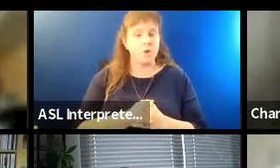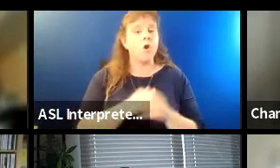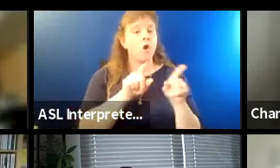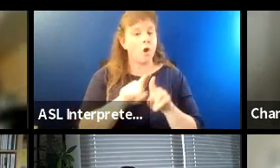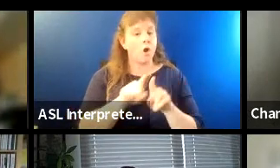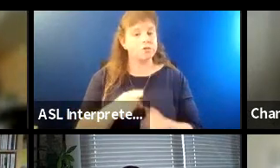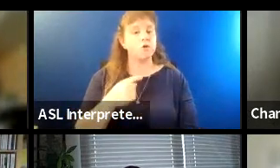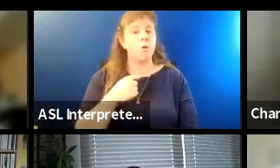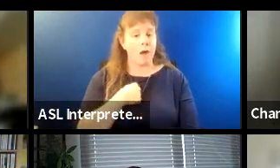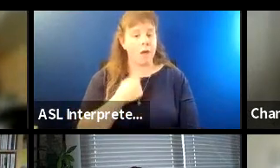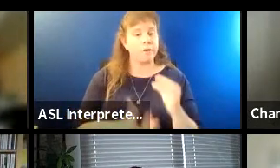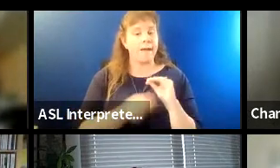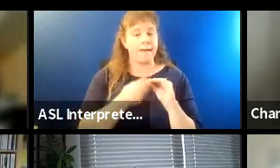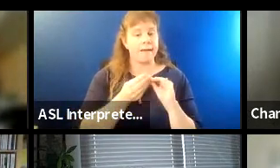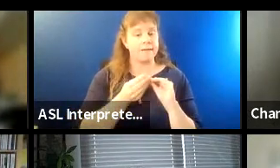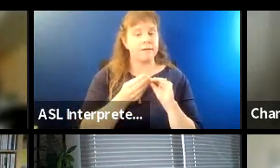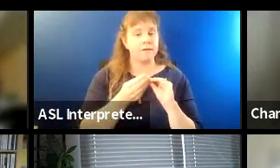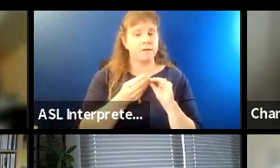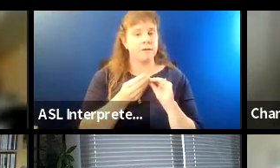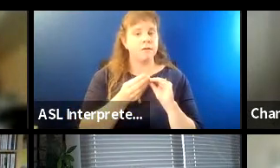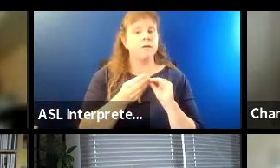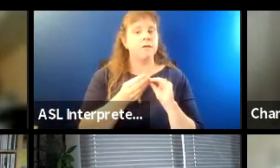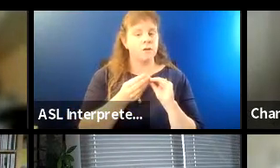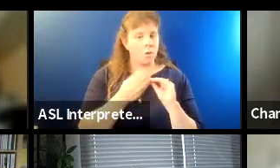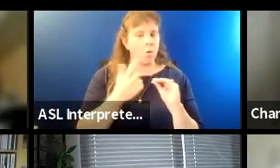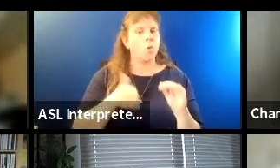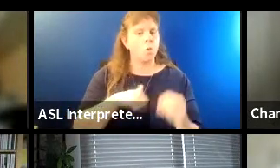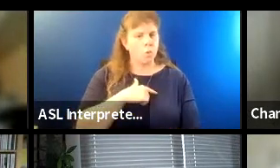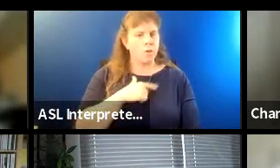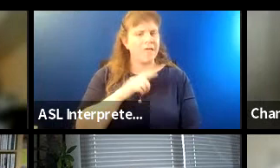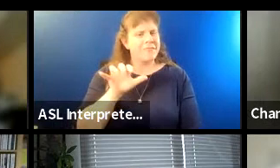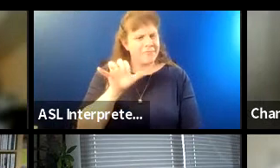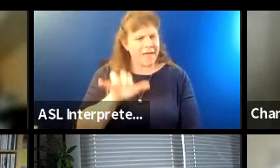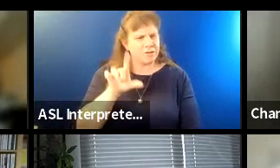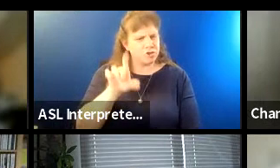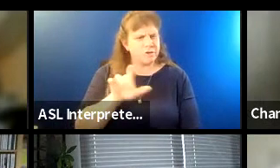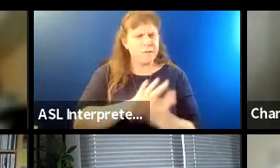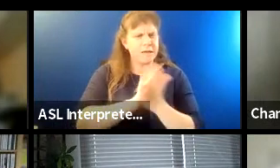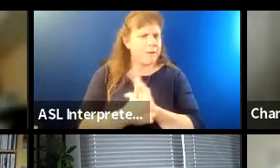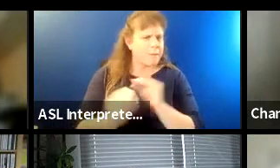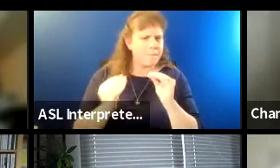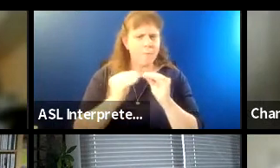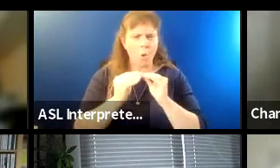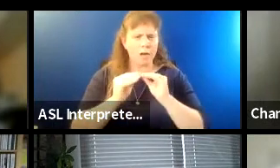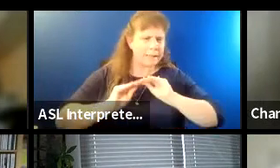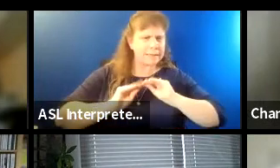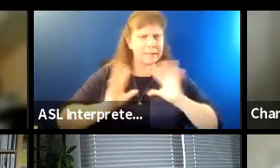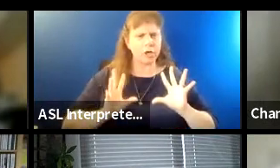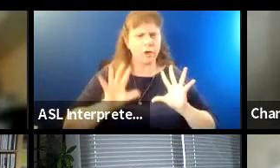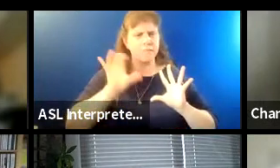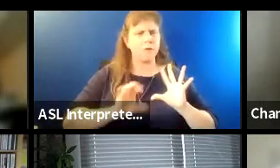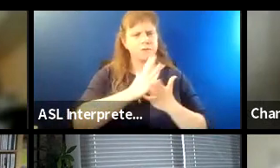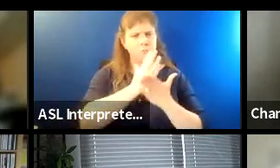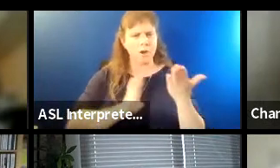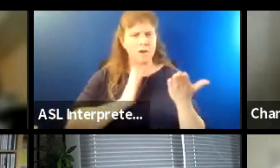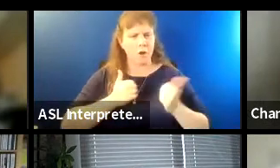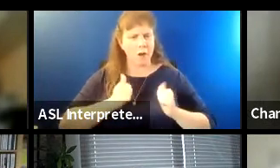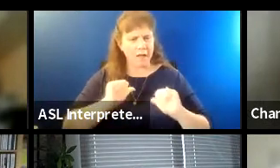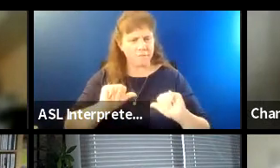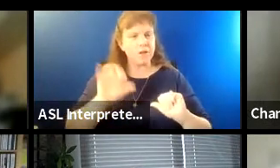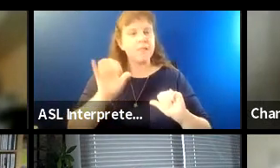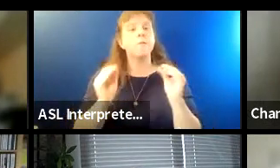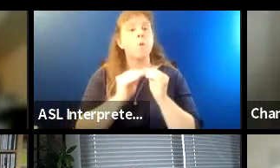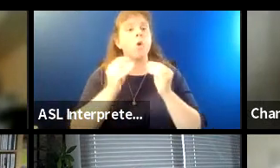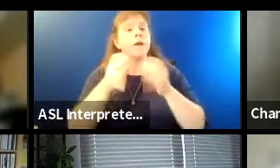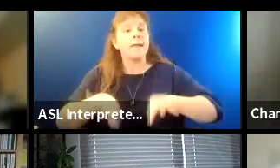that if it was such an essential part that we should have made that more explicit, that was part of the effort here. And maybe that was a more important role